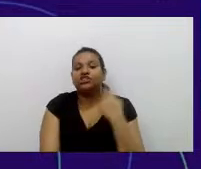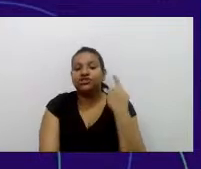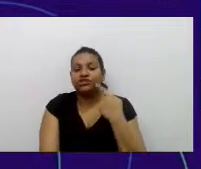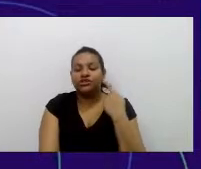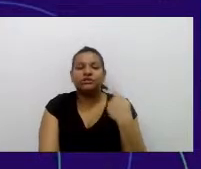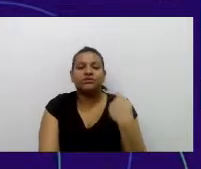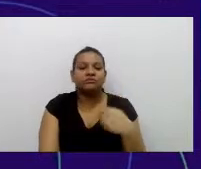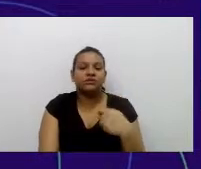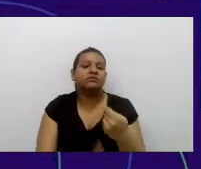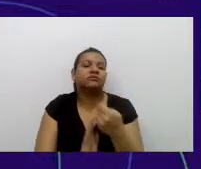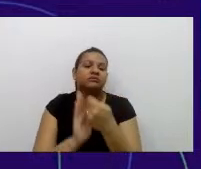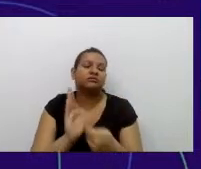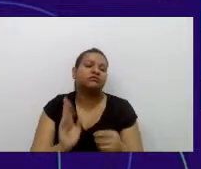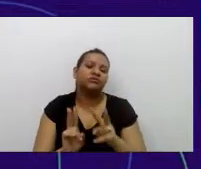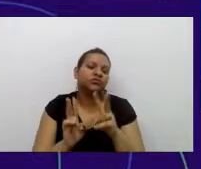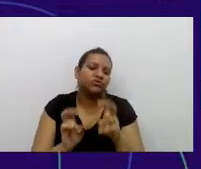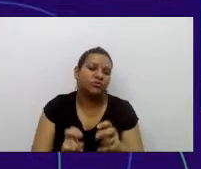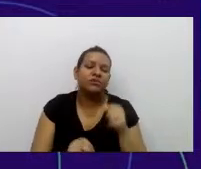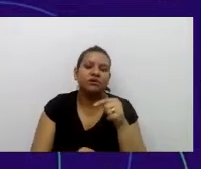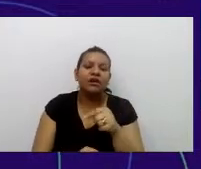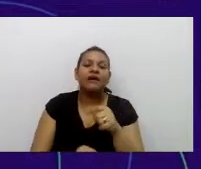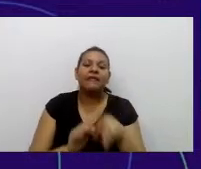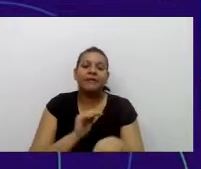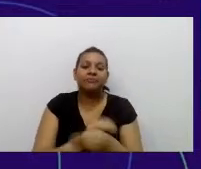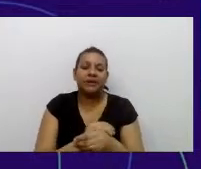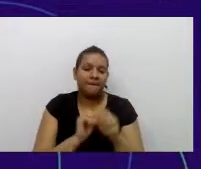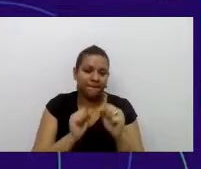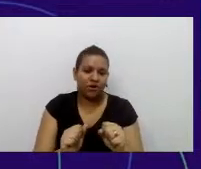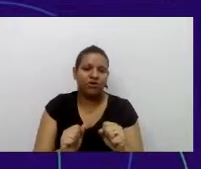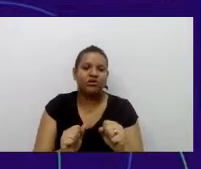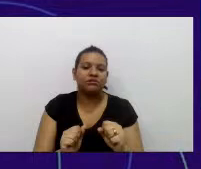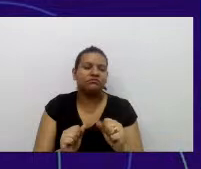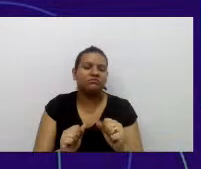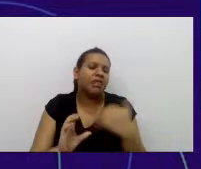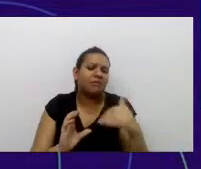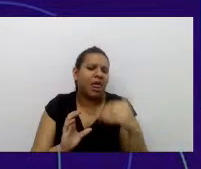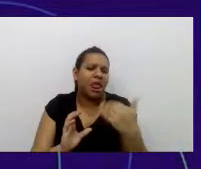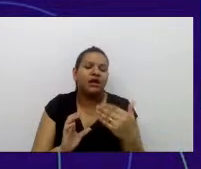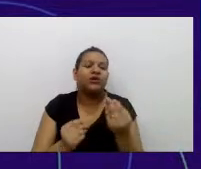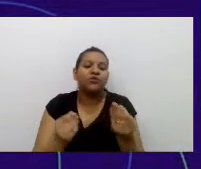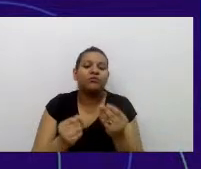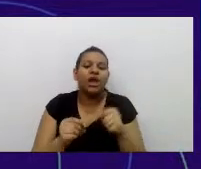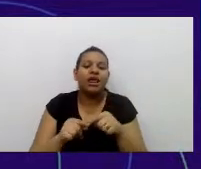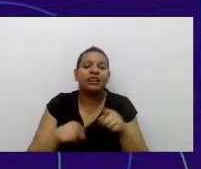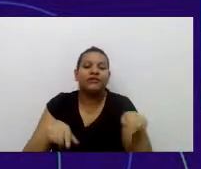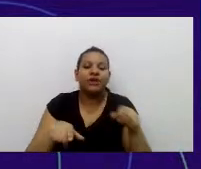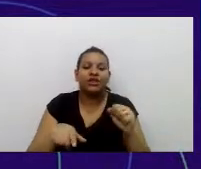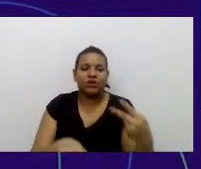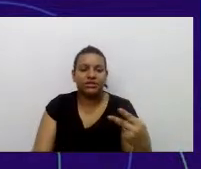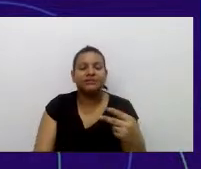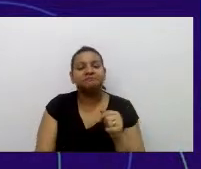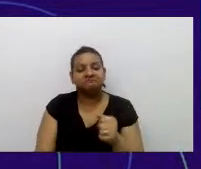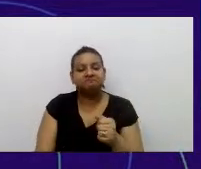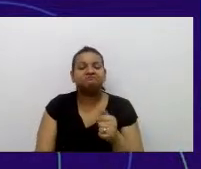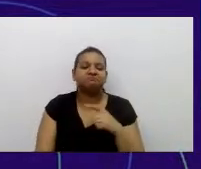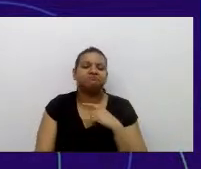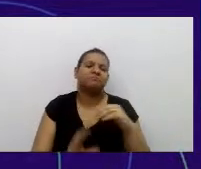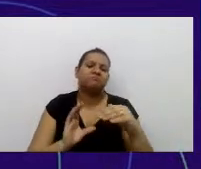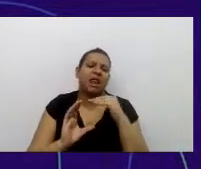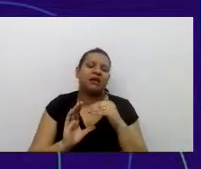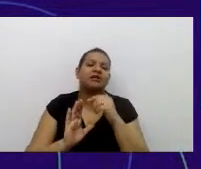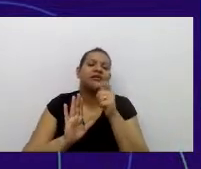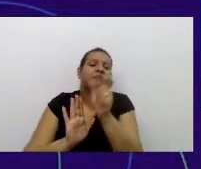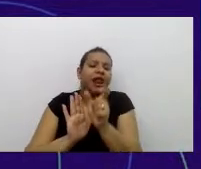level? So it'll display a list of words. And then what I really like about ChatGPT is that it's a